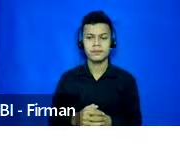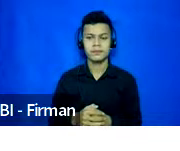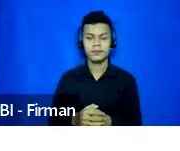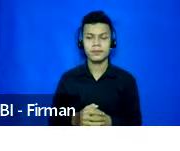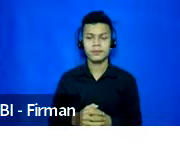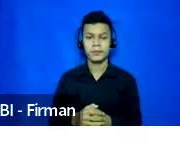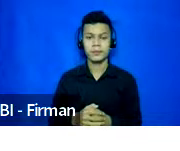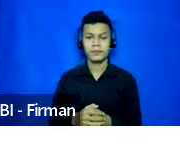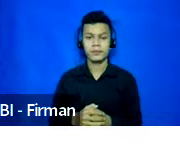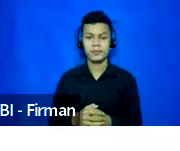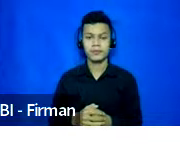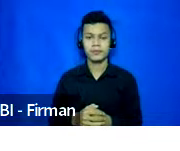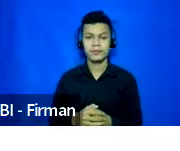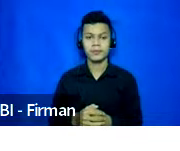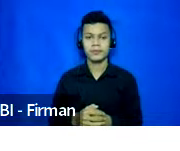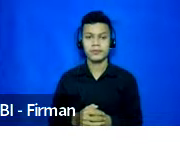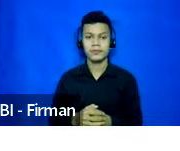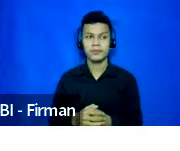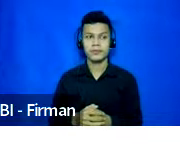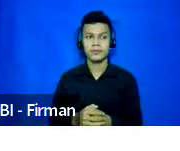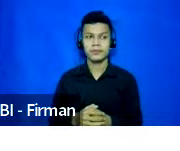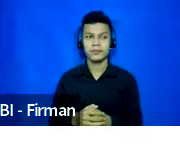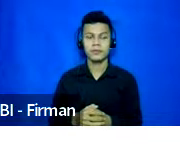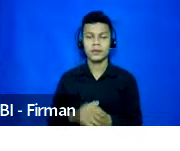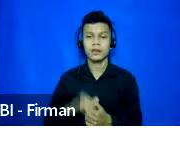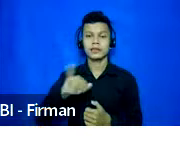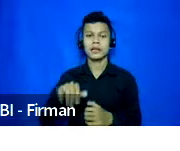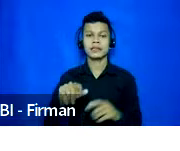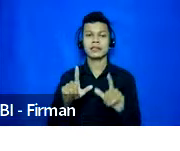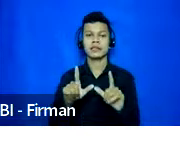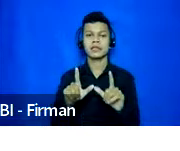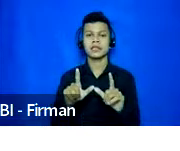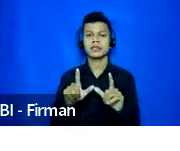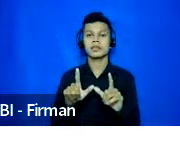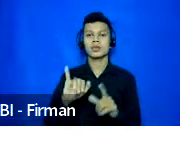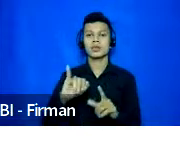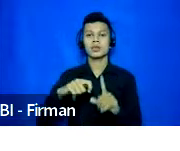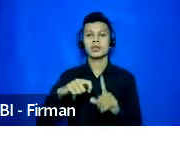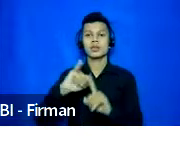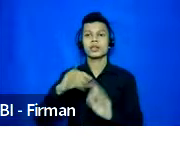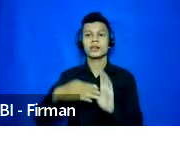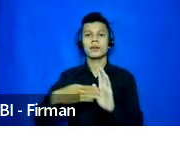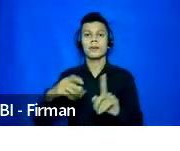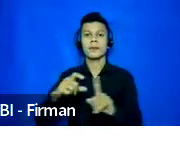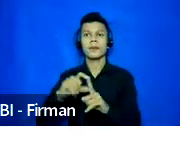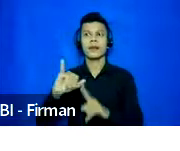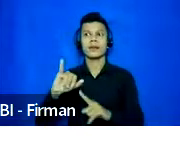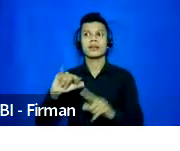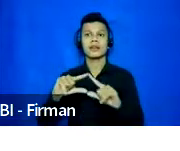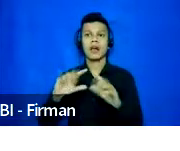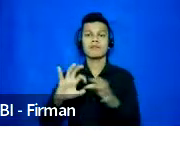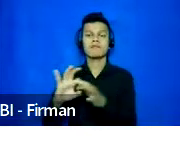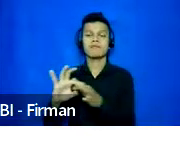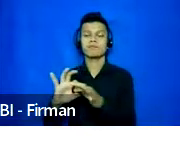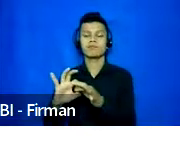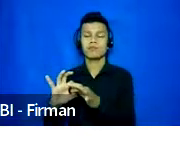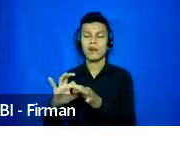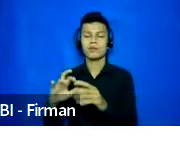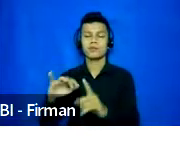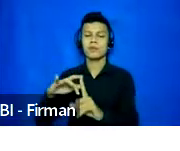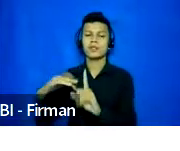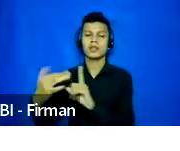the Wikimedia Foundations is working with community of volunteers in